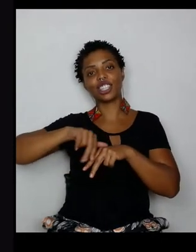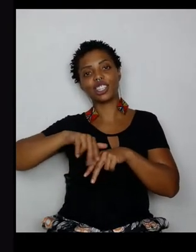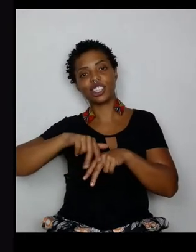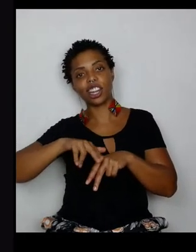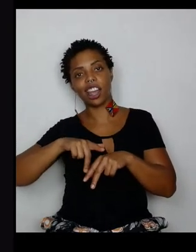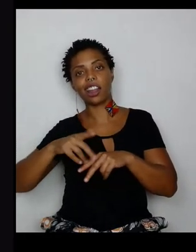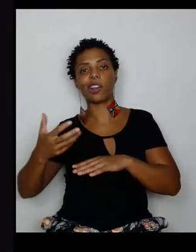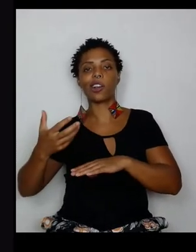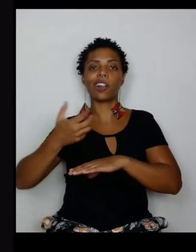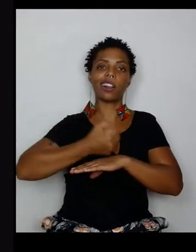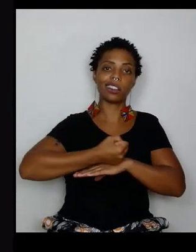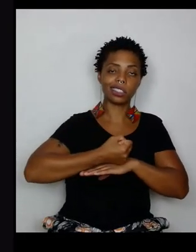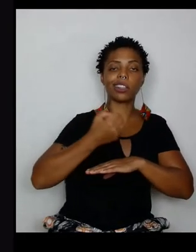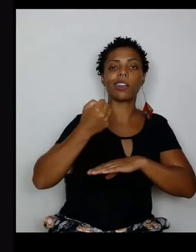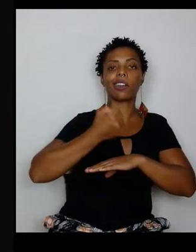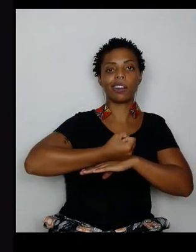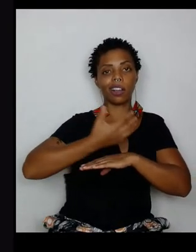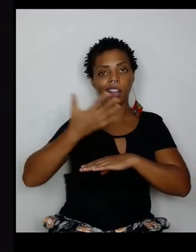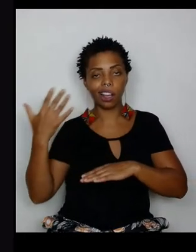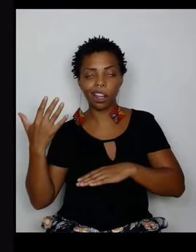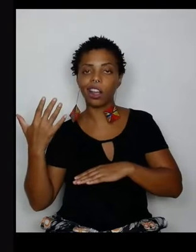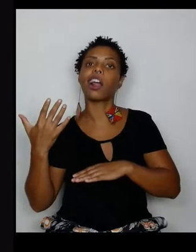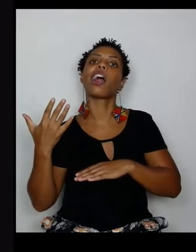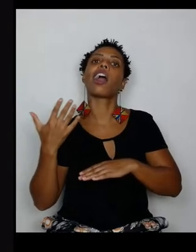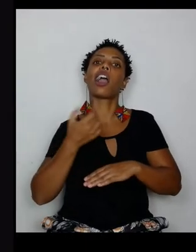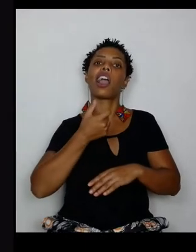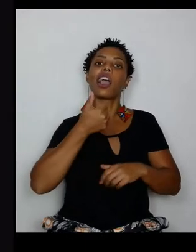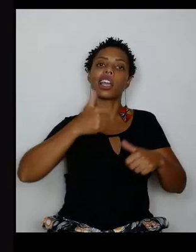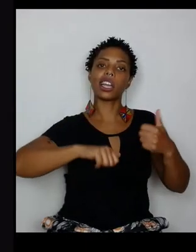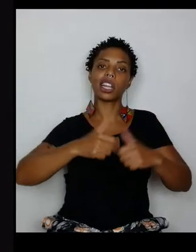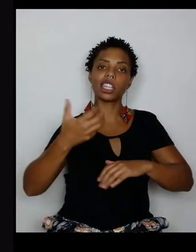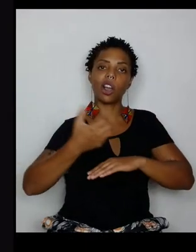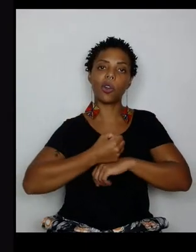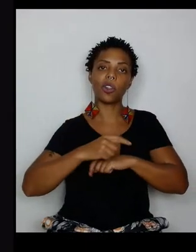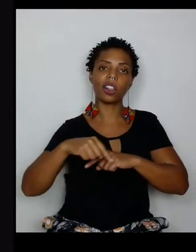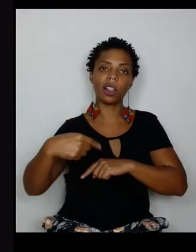critique coalescing around the figure of gogan